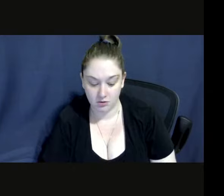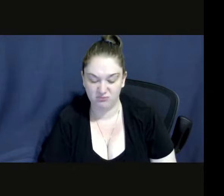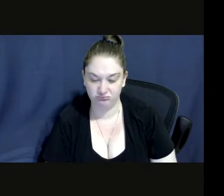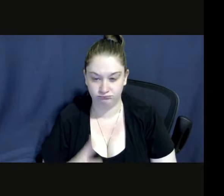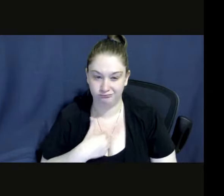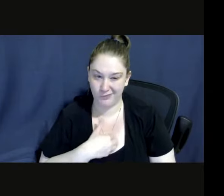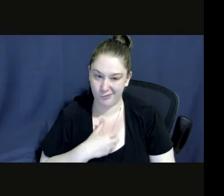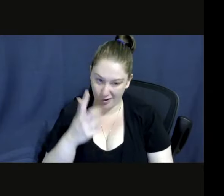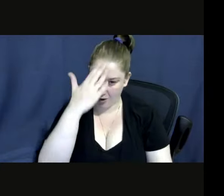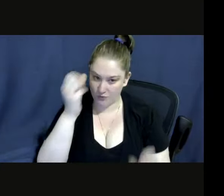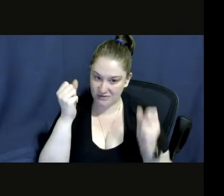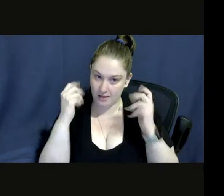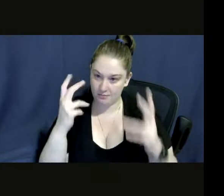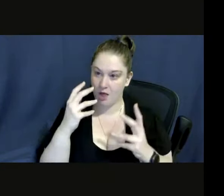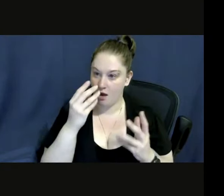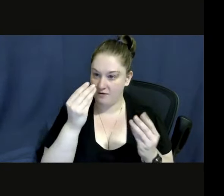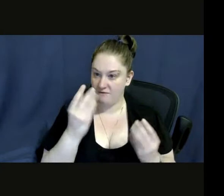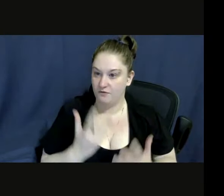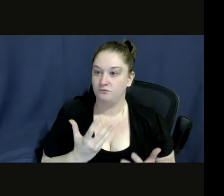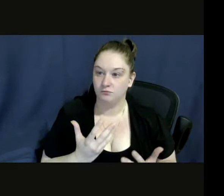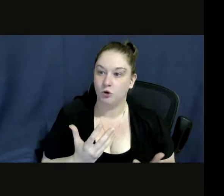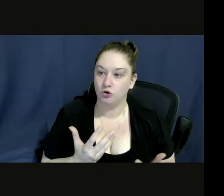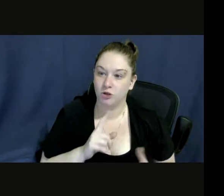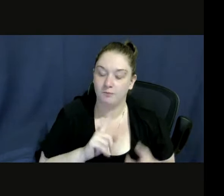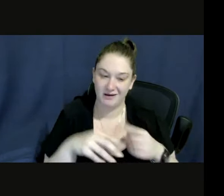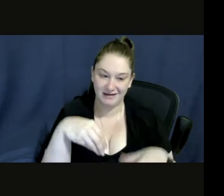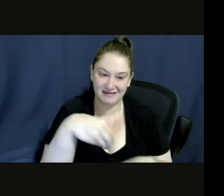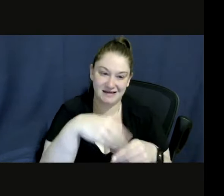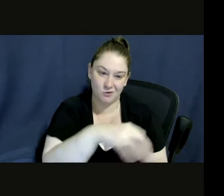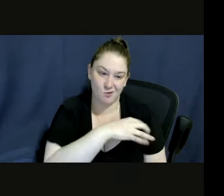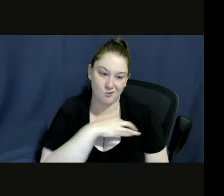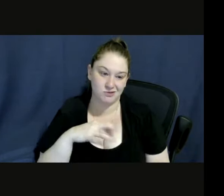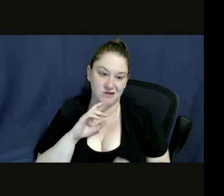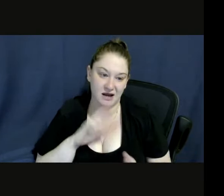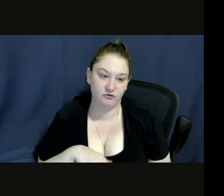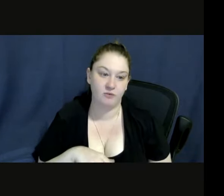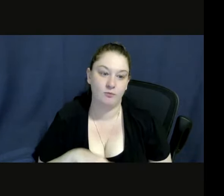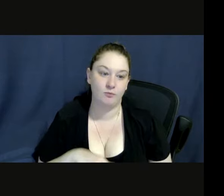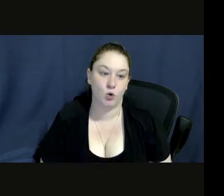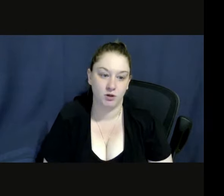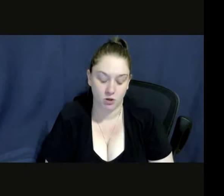numbers, but it is in your staff report, and you can always go back and find it later.